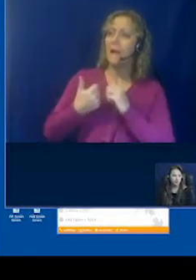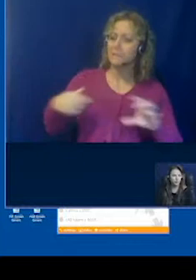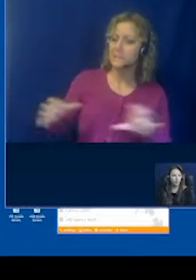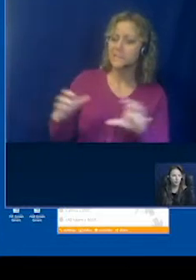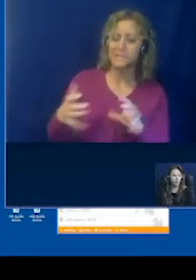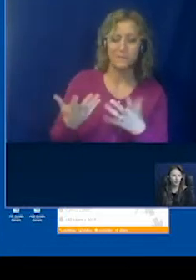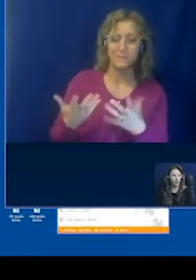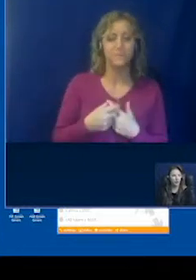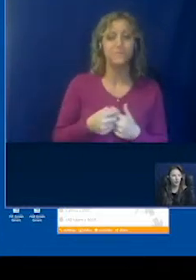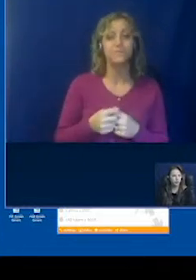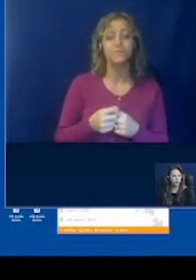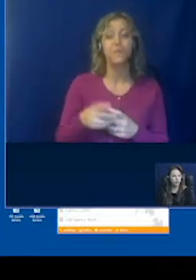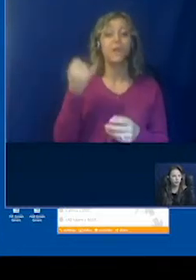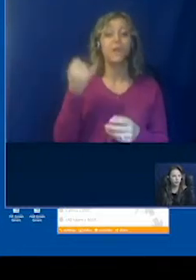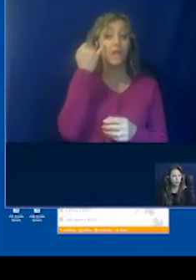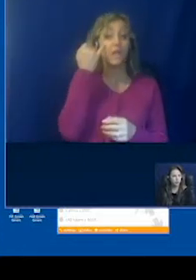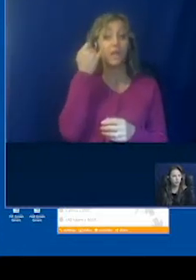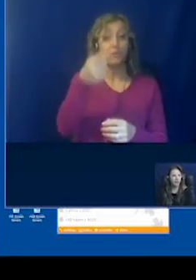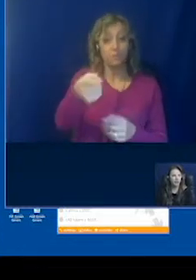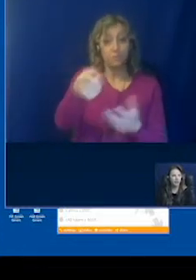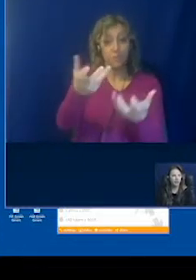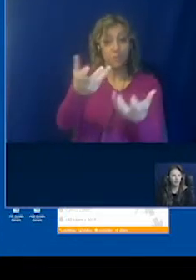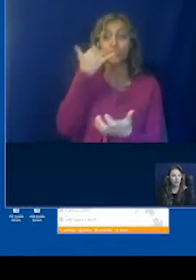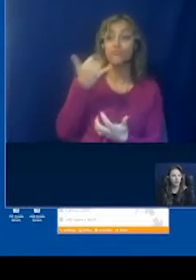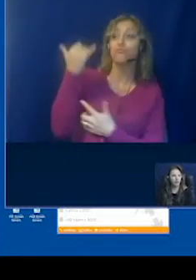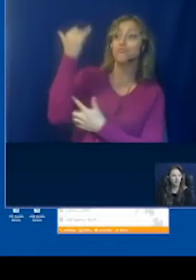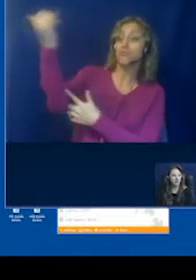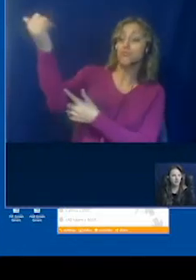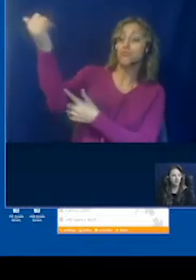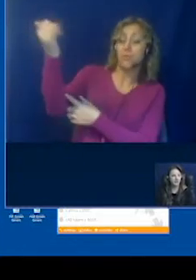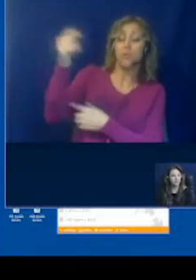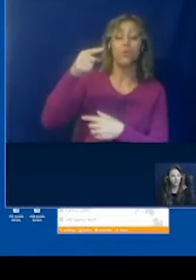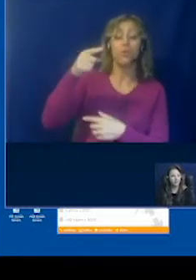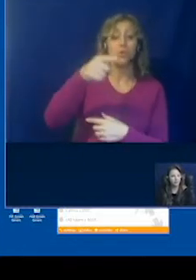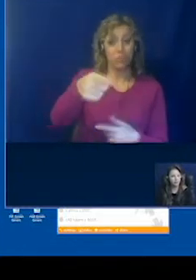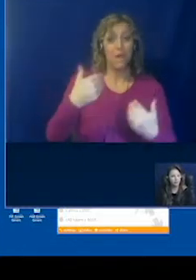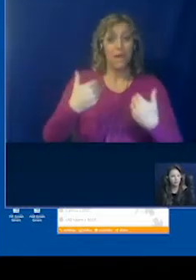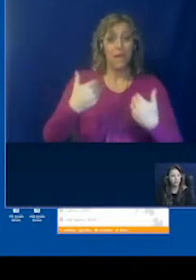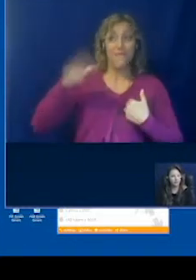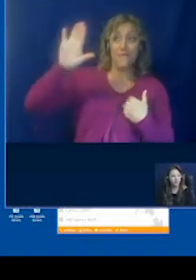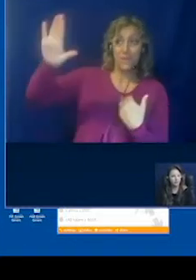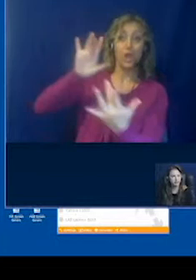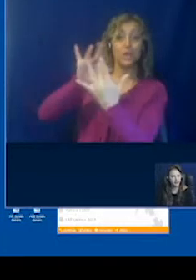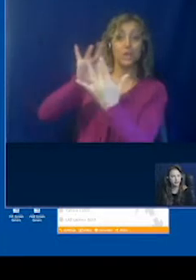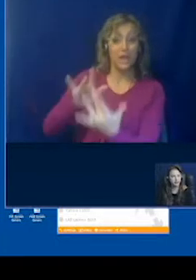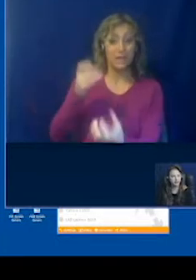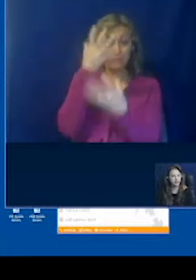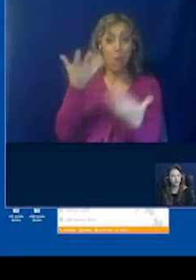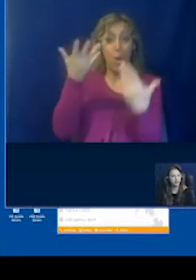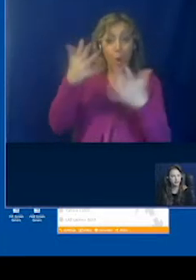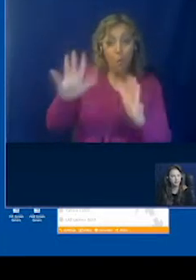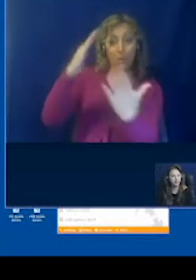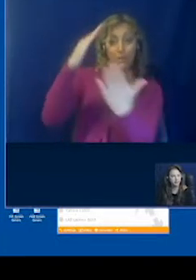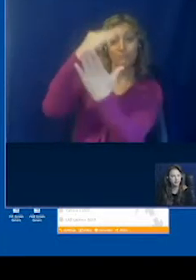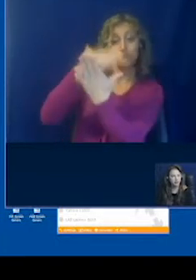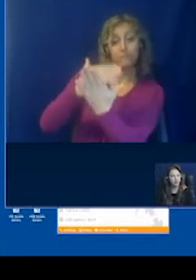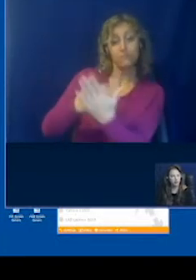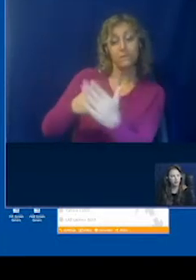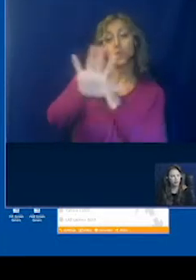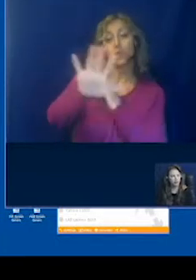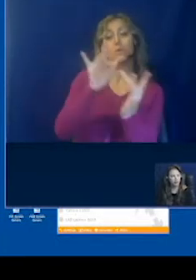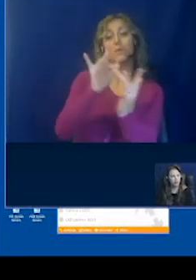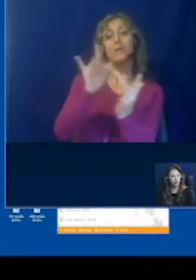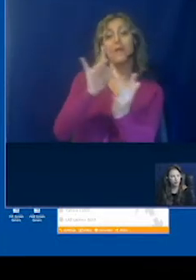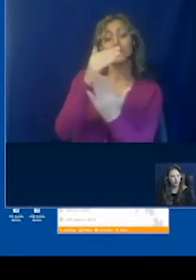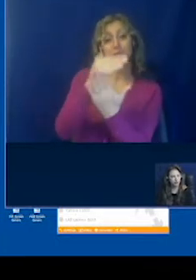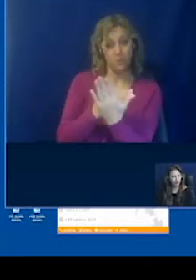So if you wanted to call out and you have their contact information already listed here in the list,